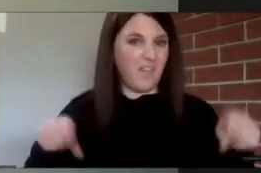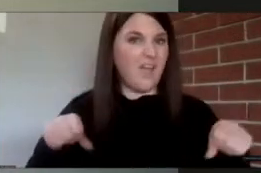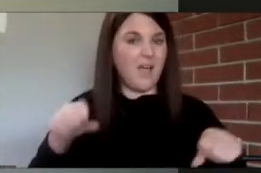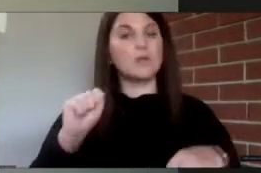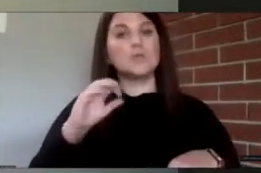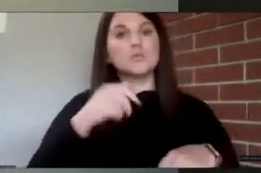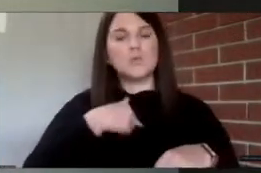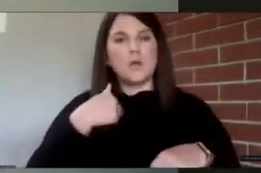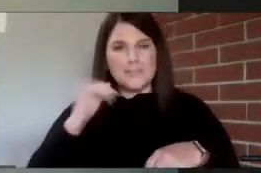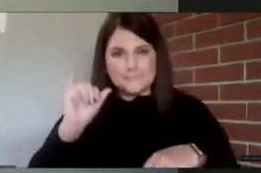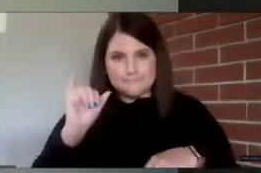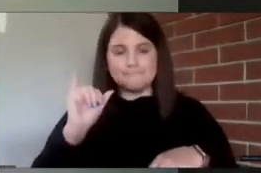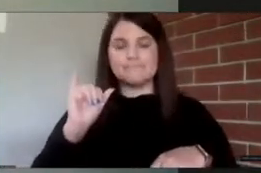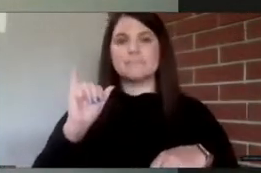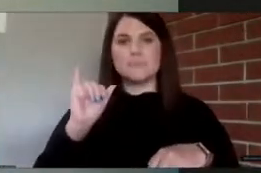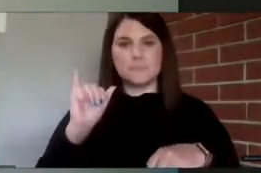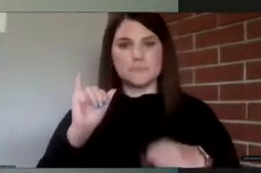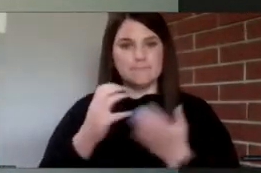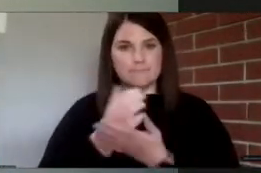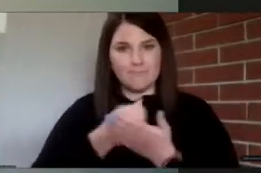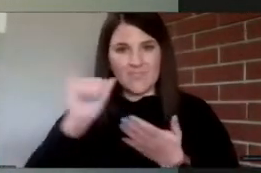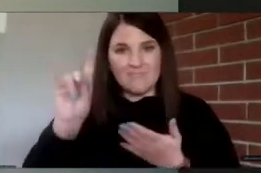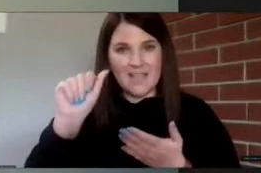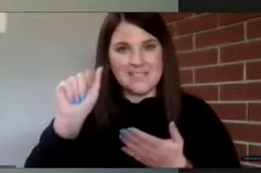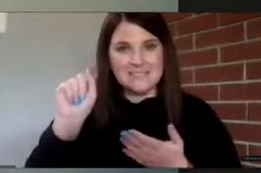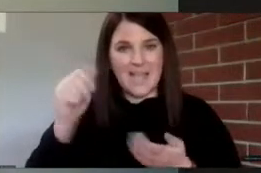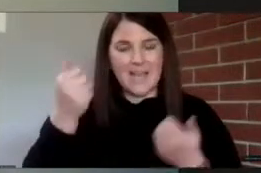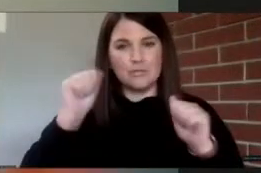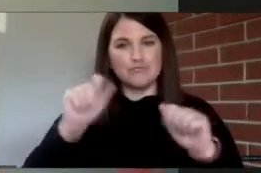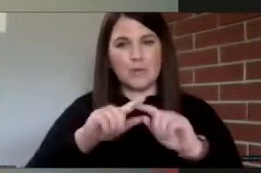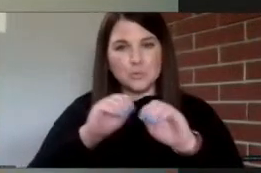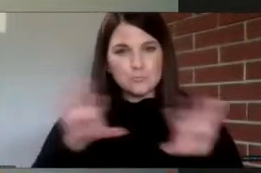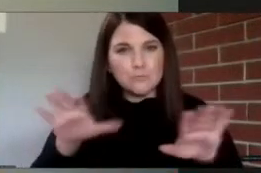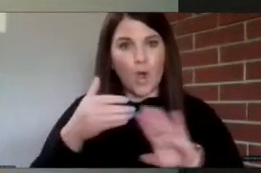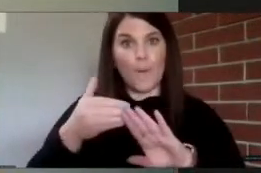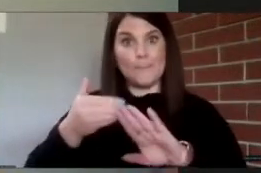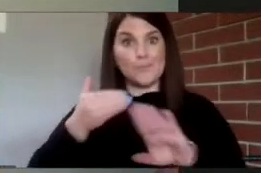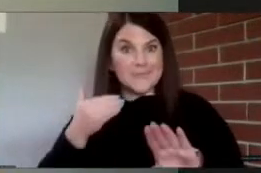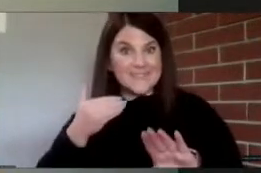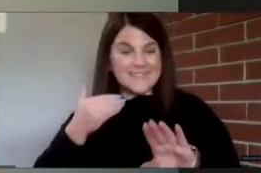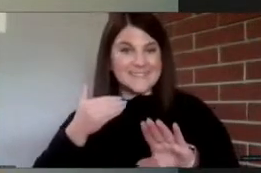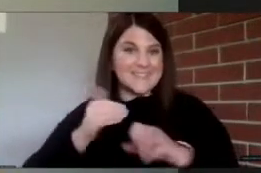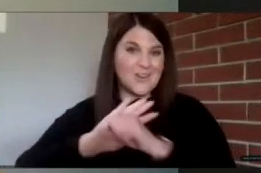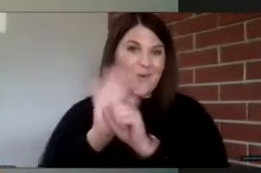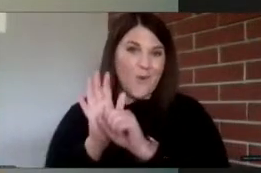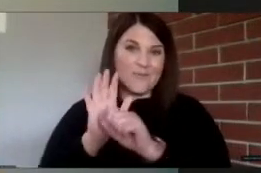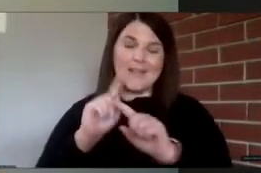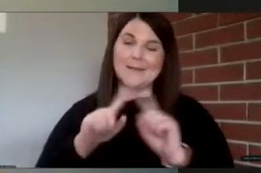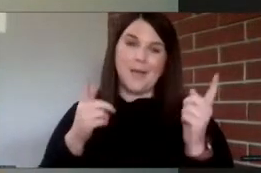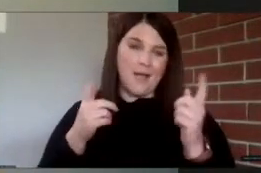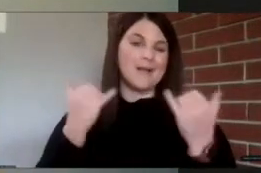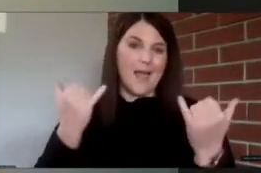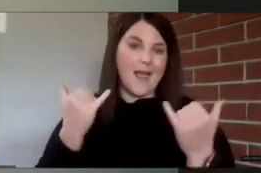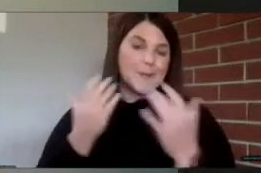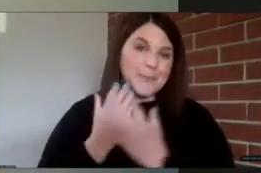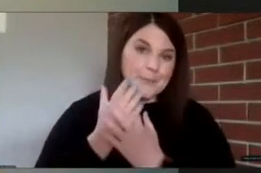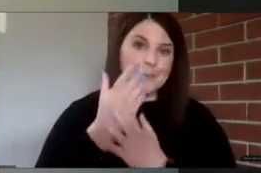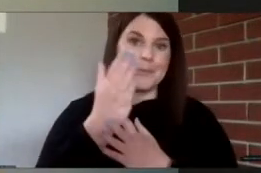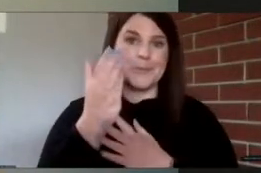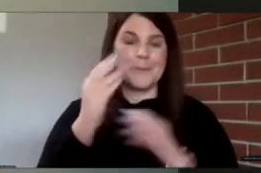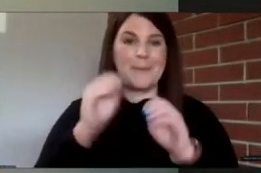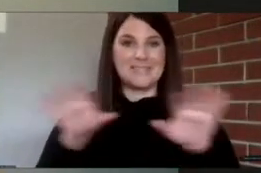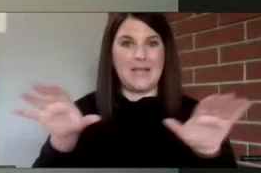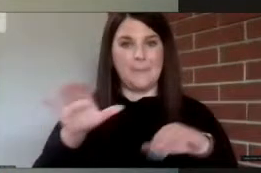this intervention and trying to deploy this pre-COVID-19, but even through the pandemic now, on the west side